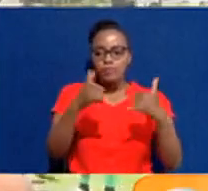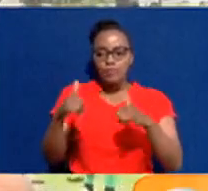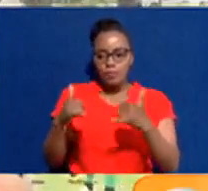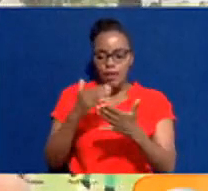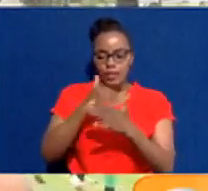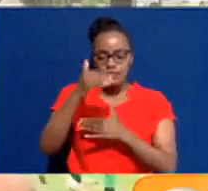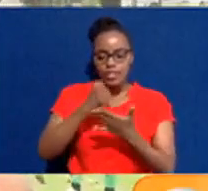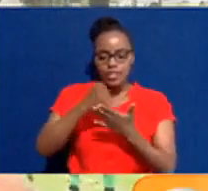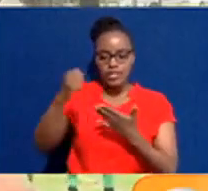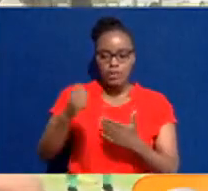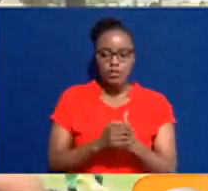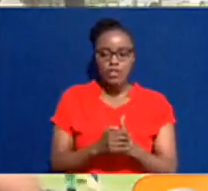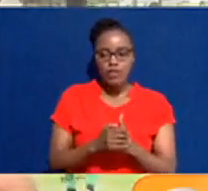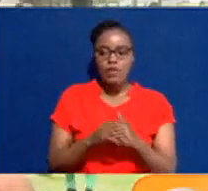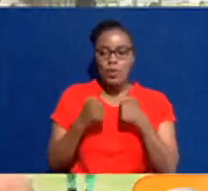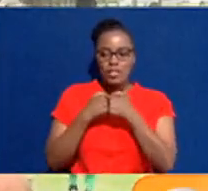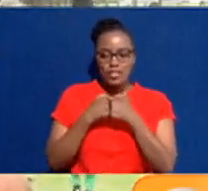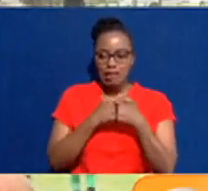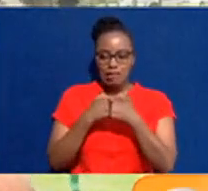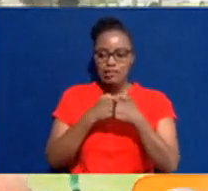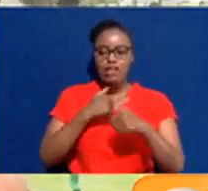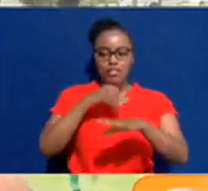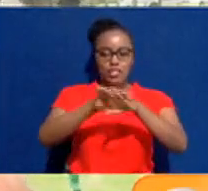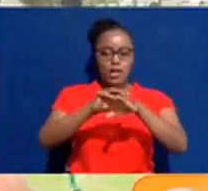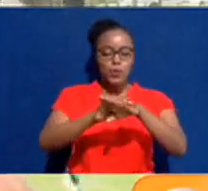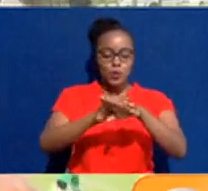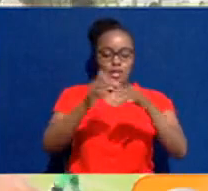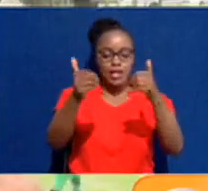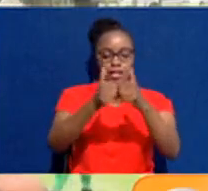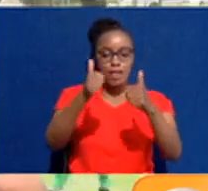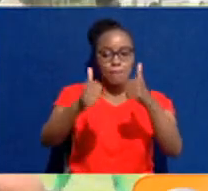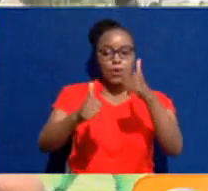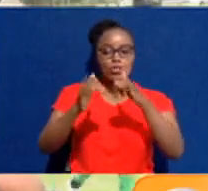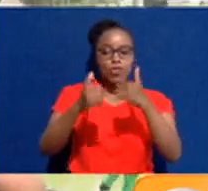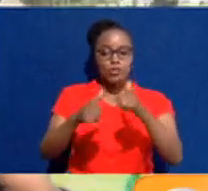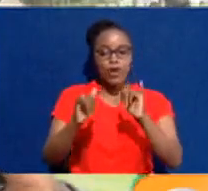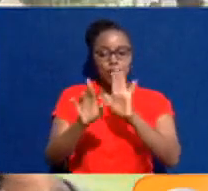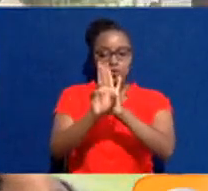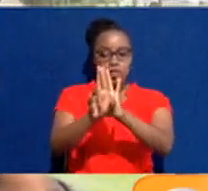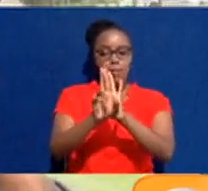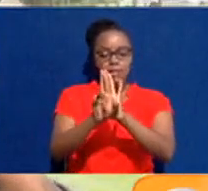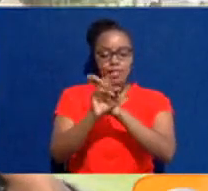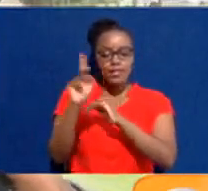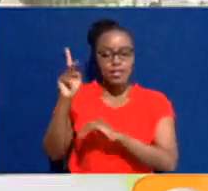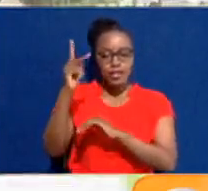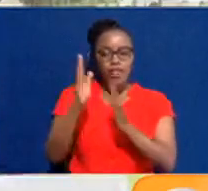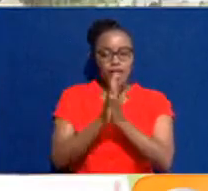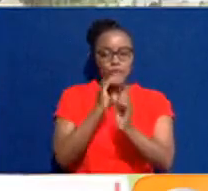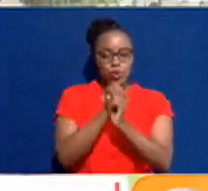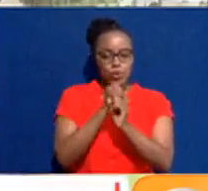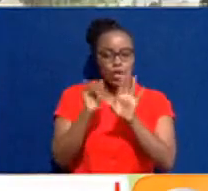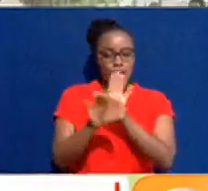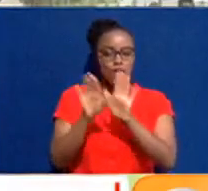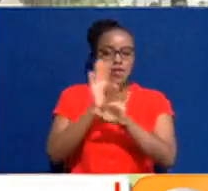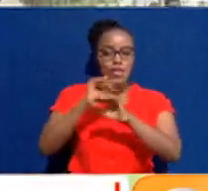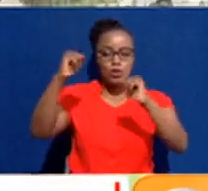November. For this challenge, it's a good game. Yenye tunaenda kujaribu ku represent the nation na tutafanya kile